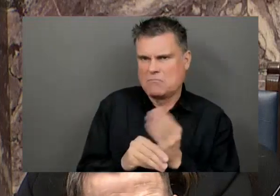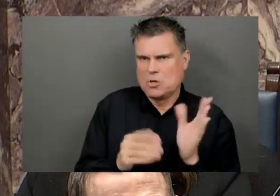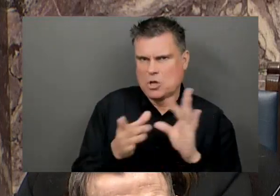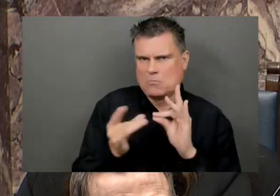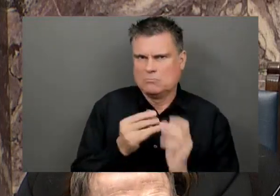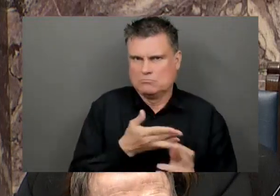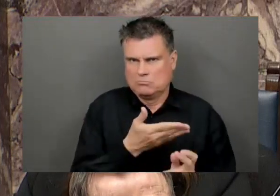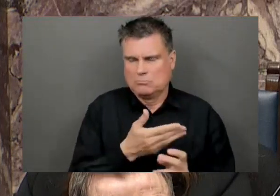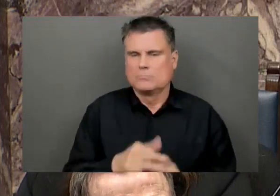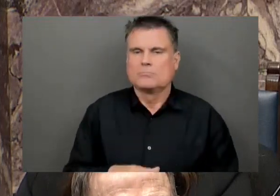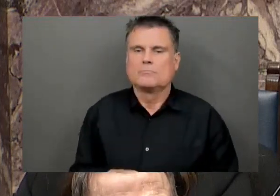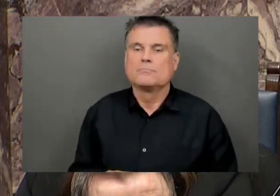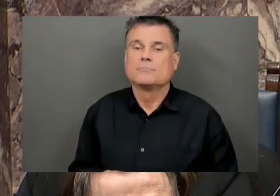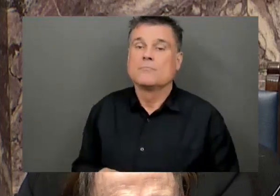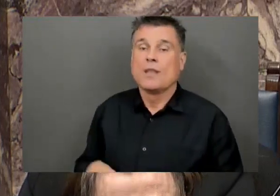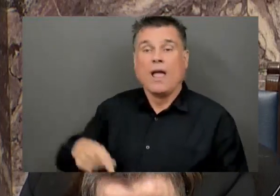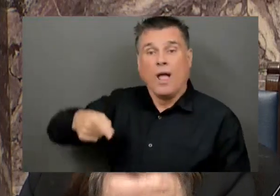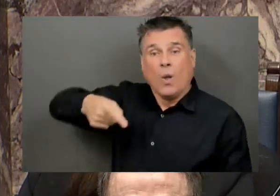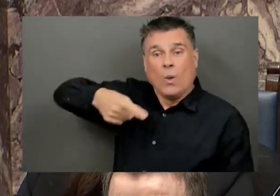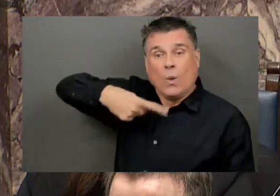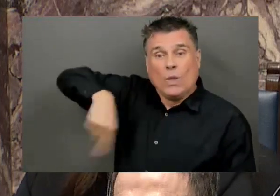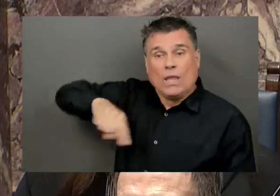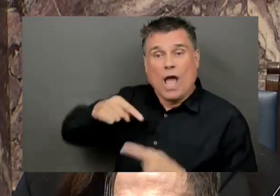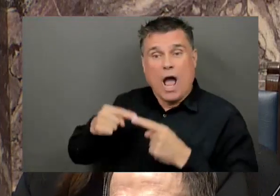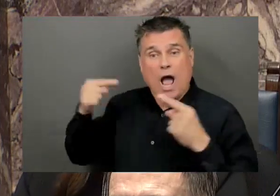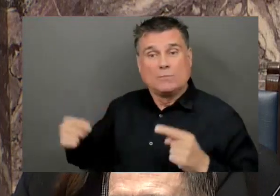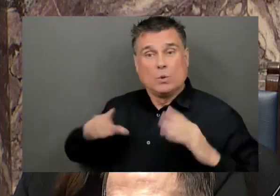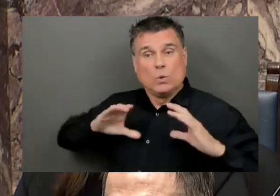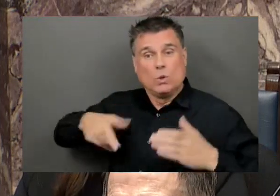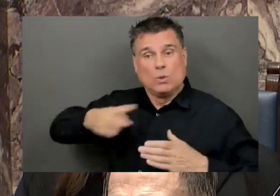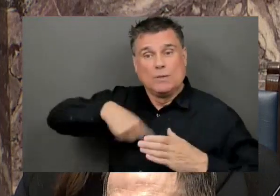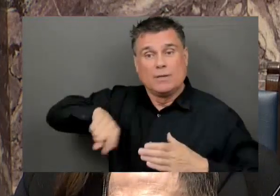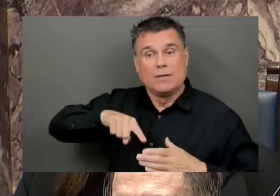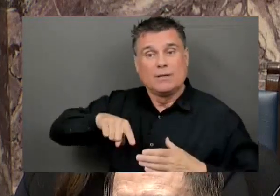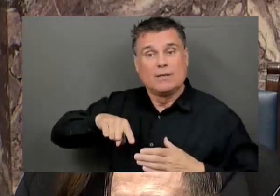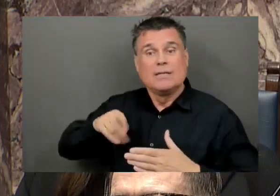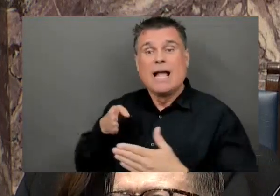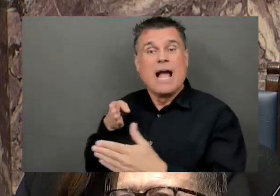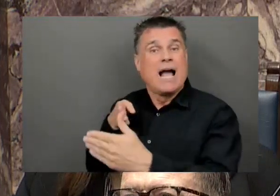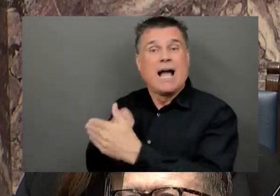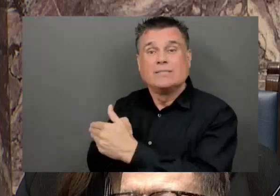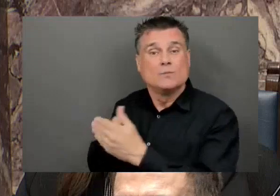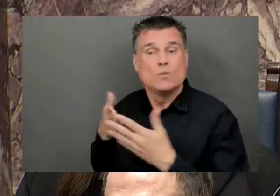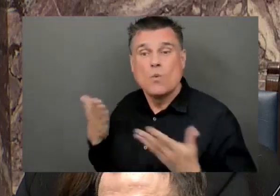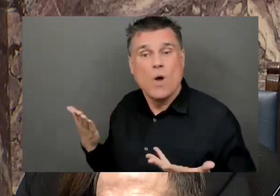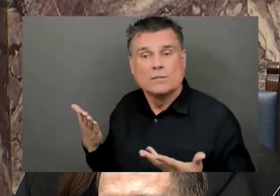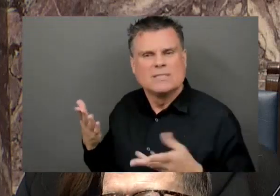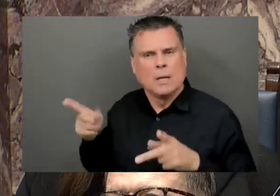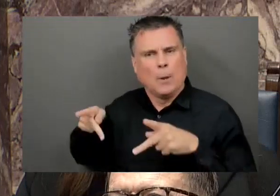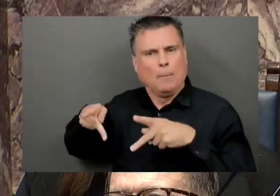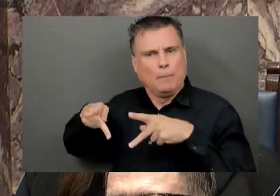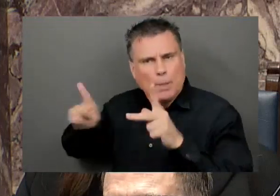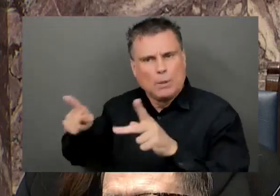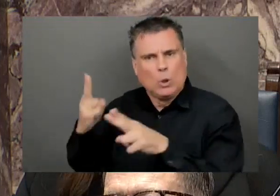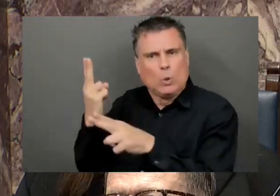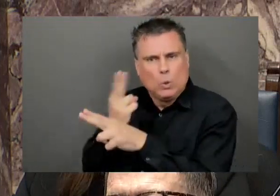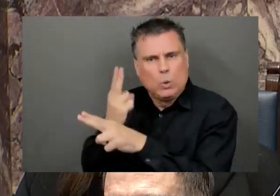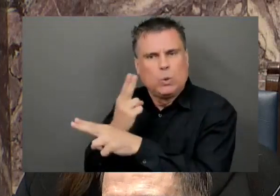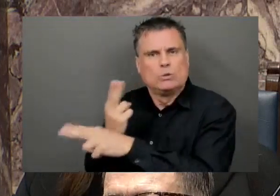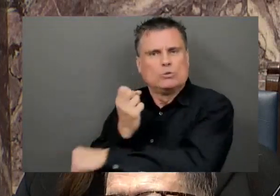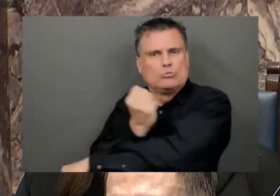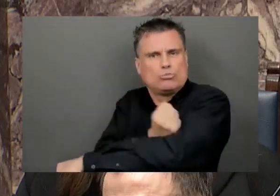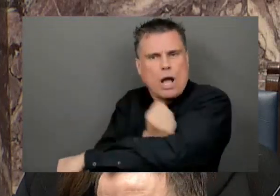illicit drugs in hospitals. It is the absolute lunacy of making nurses supply